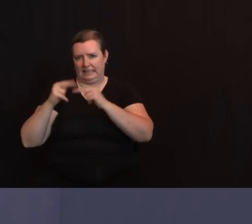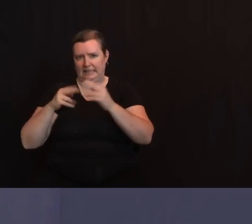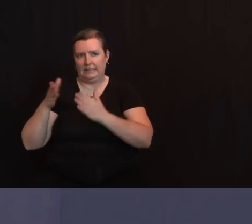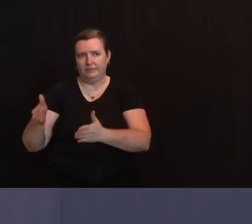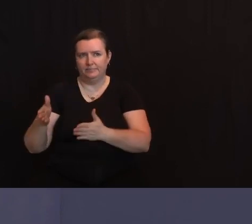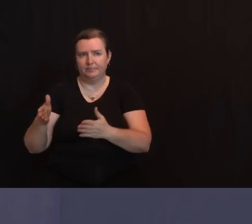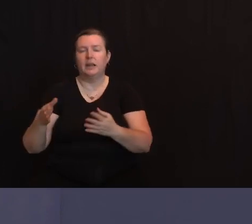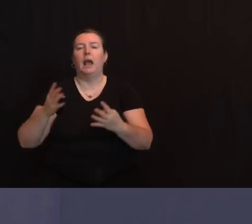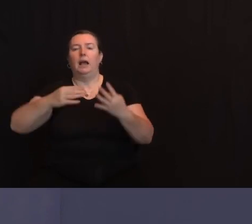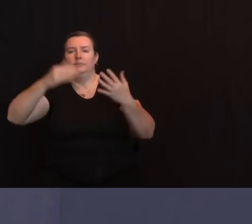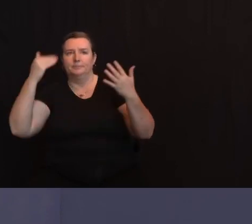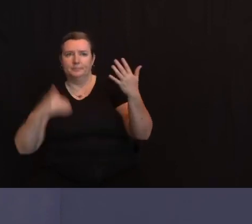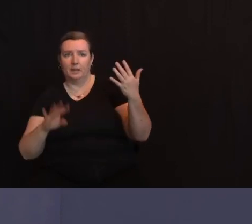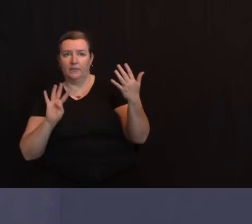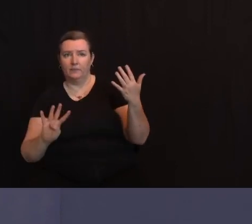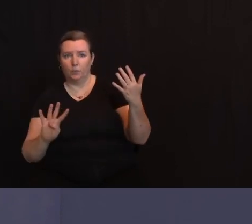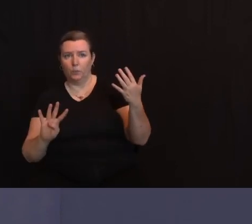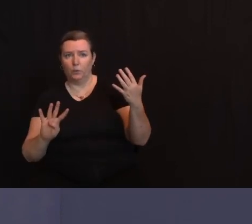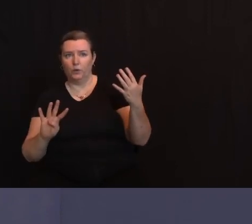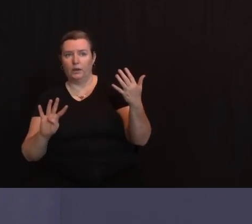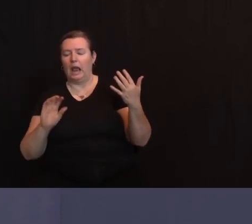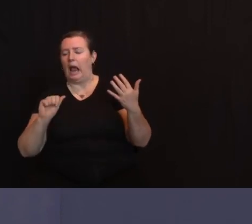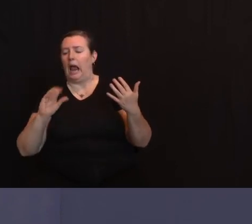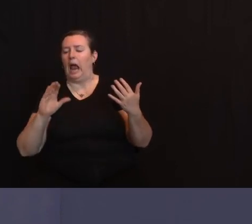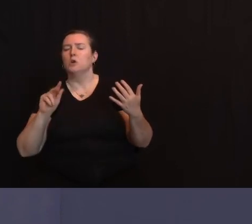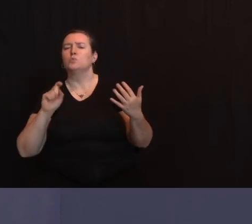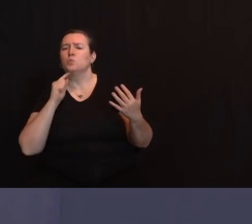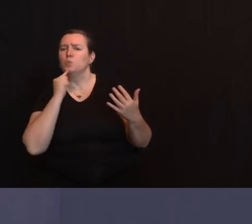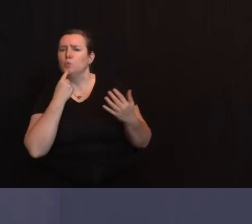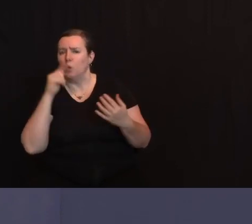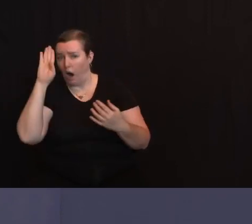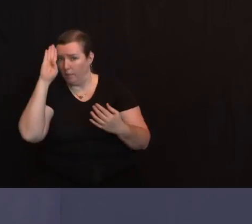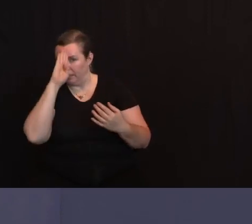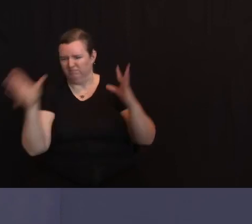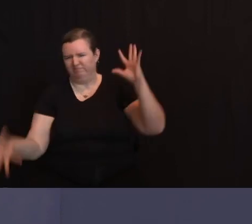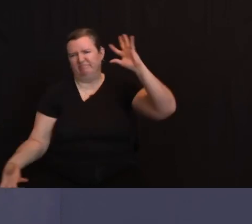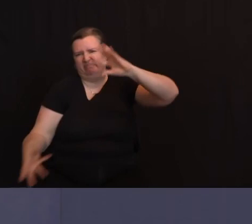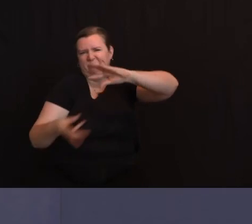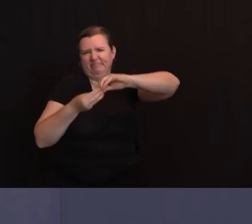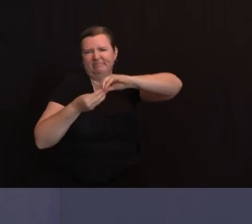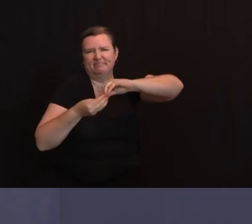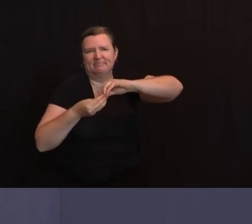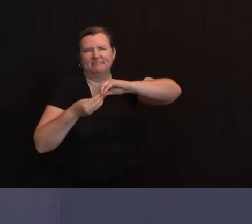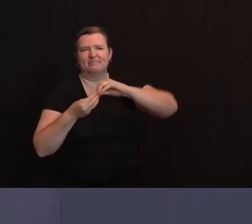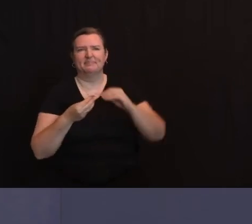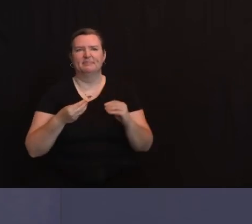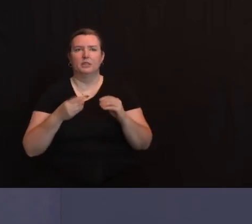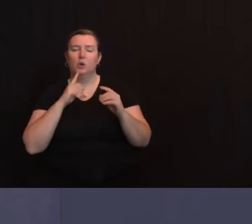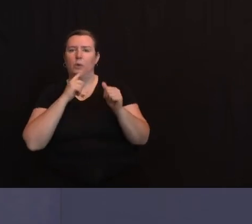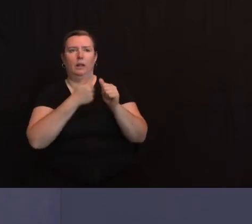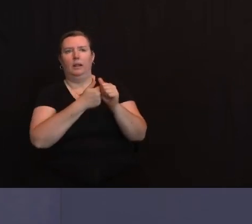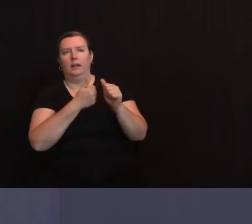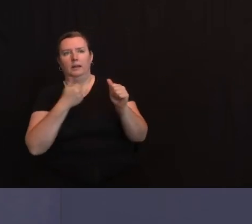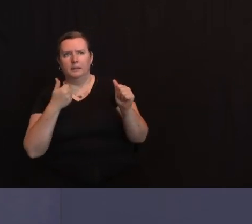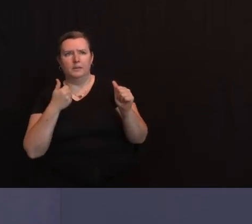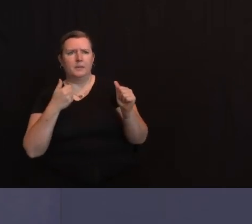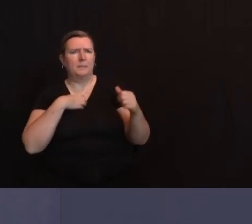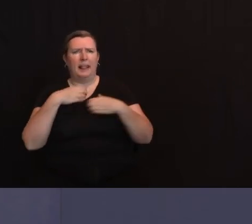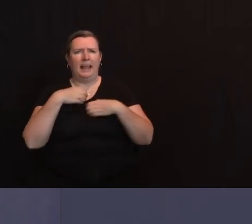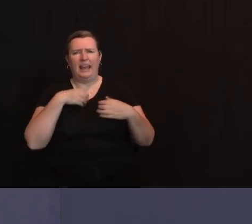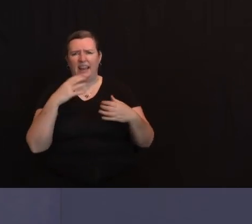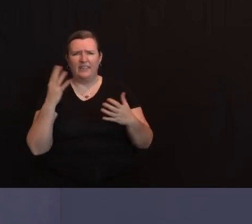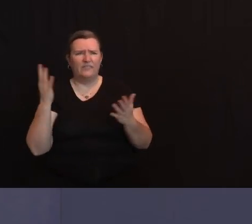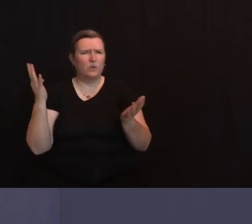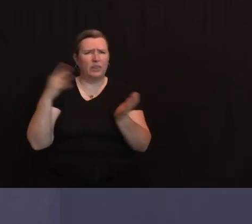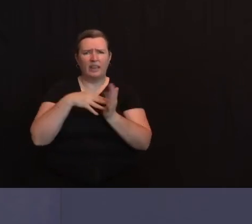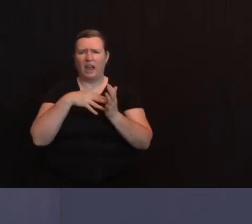hospitals. Clearing a backlog of more than 4,000 long-term care complaints, some dating back